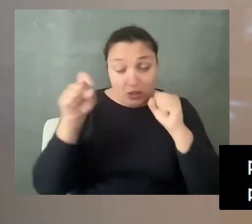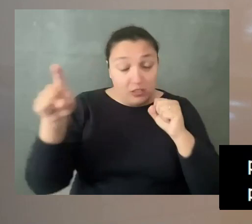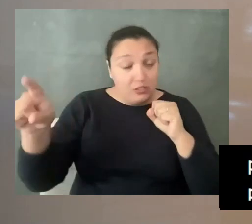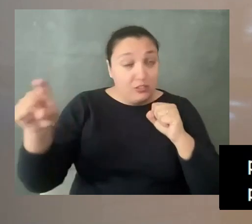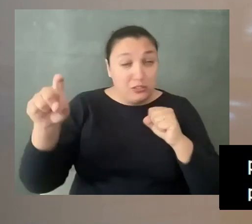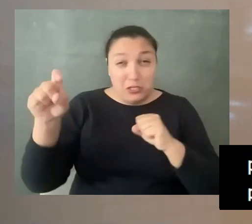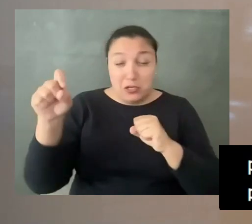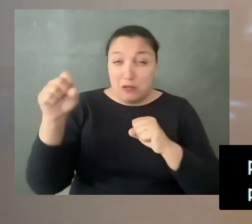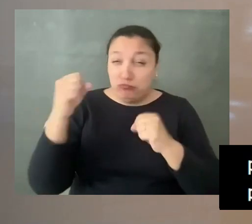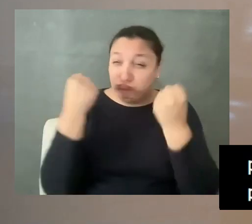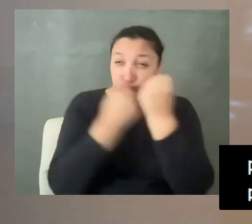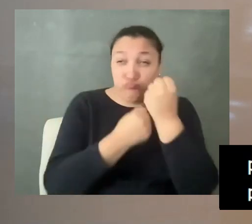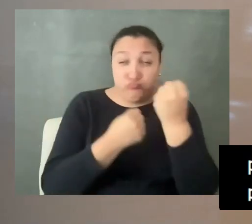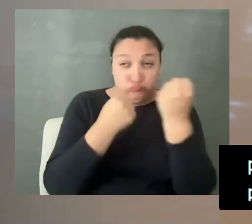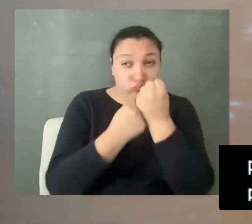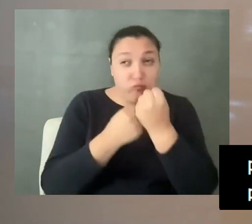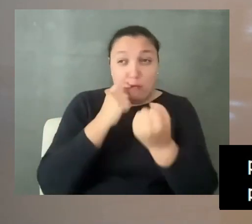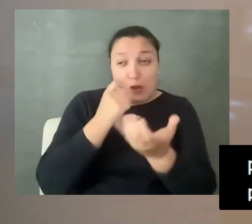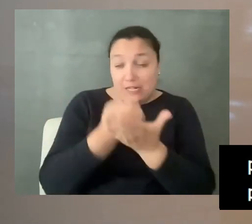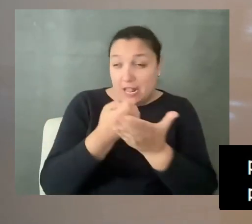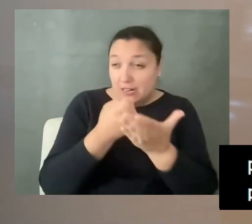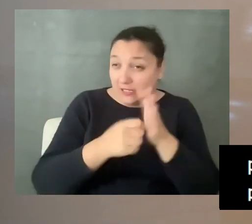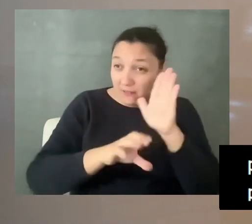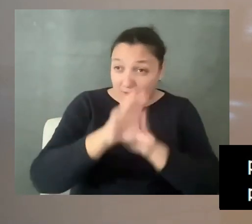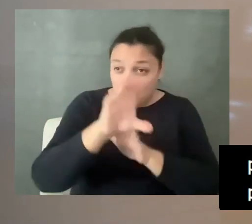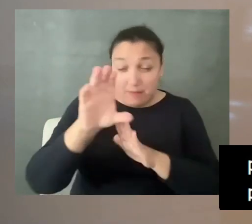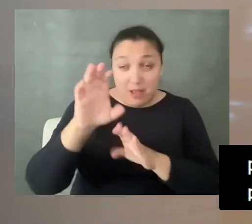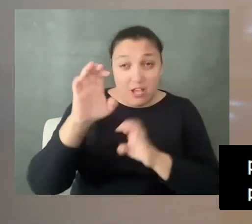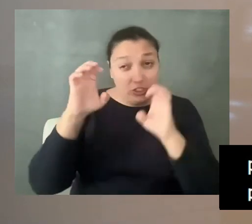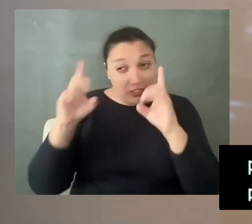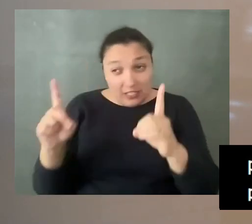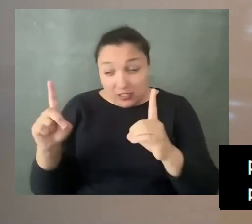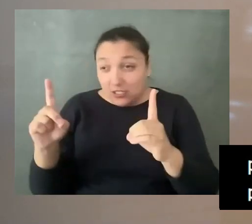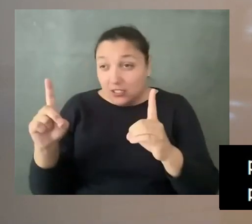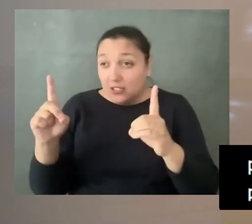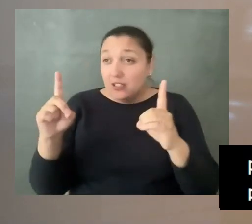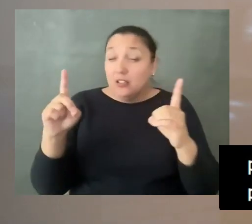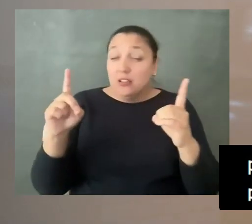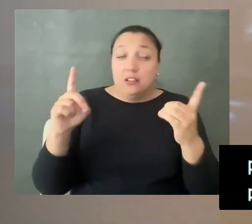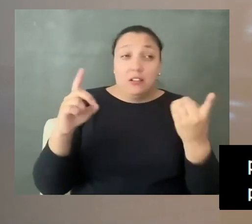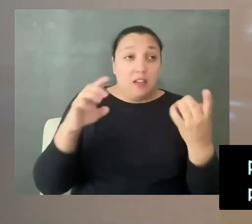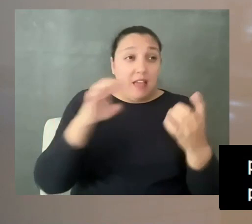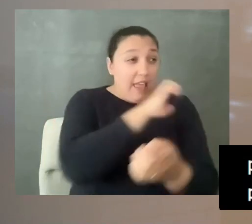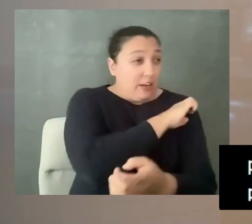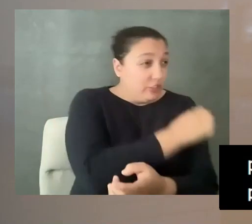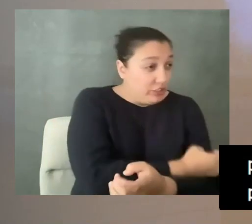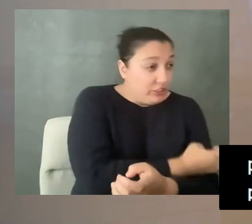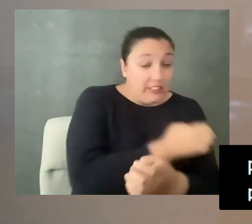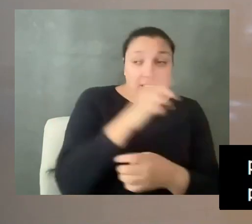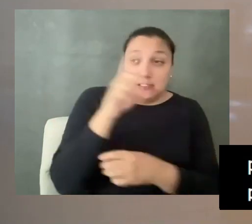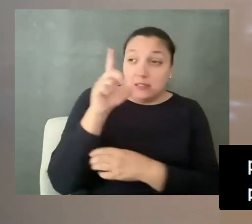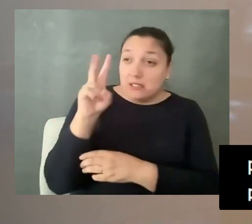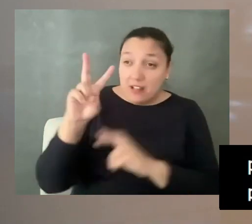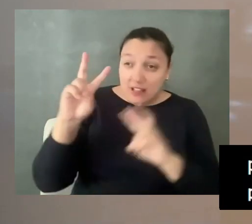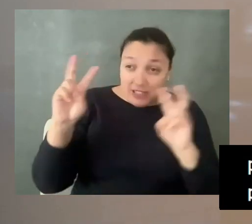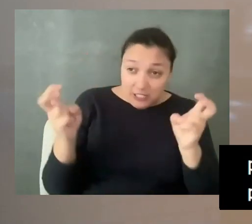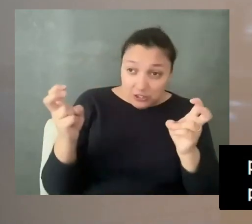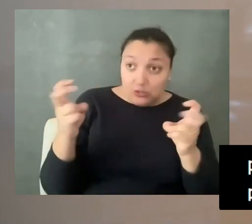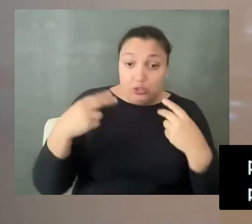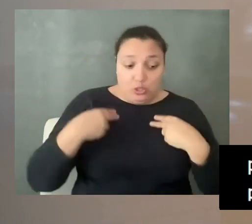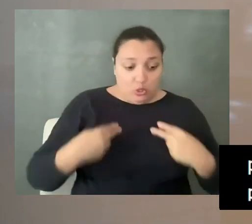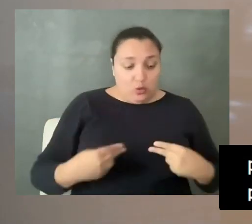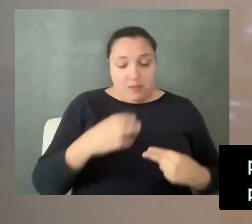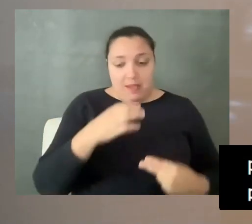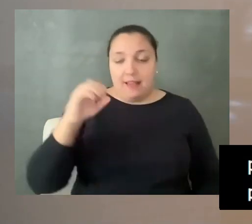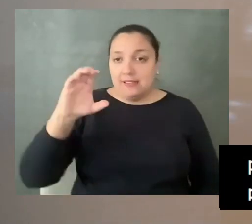development, education, energy, domestic violence issues, and human and civil rights.